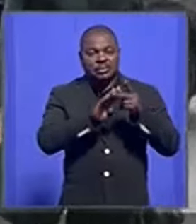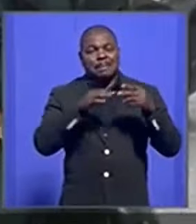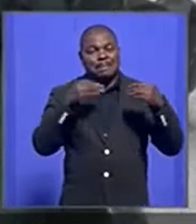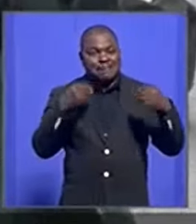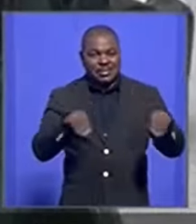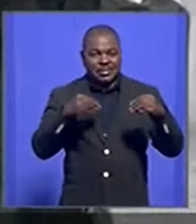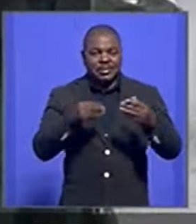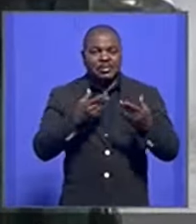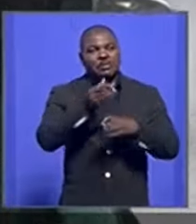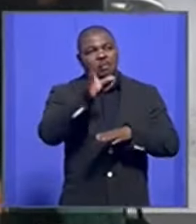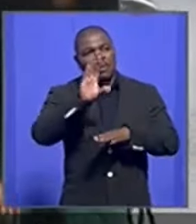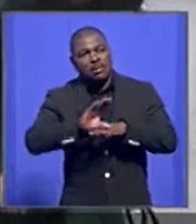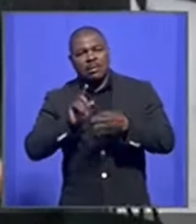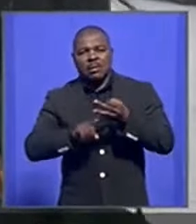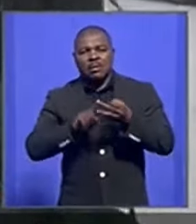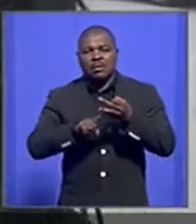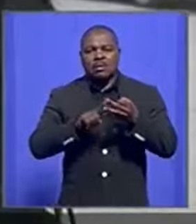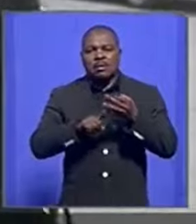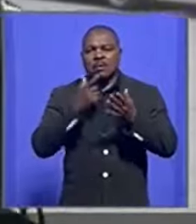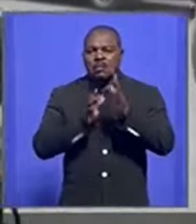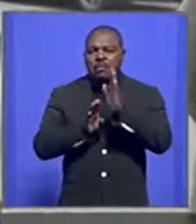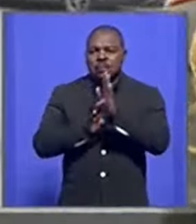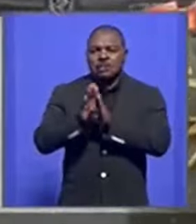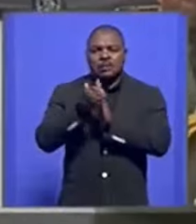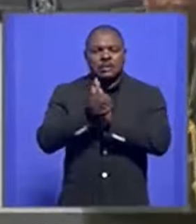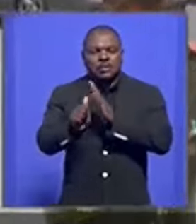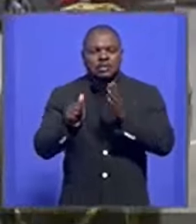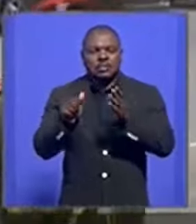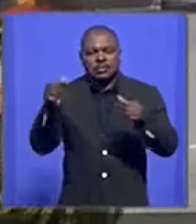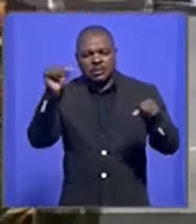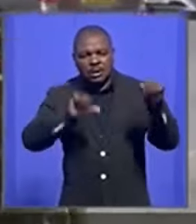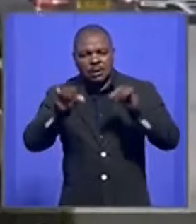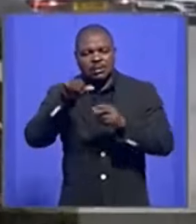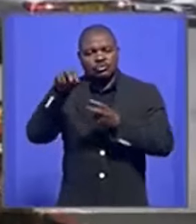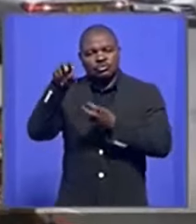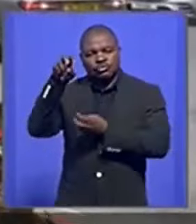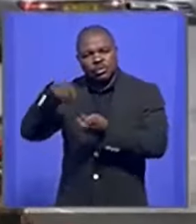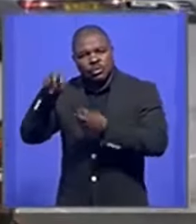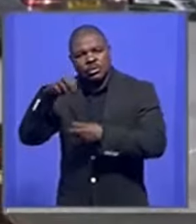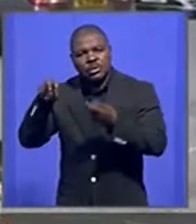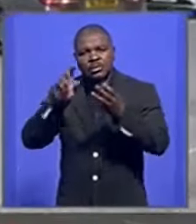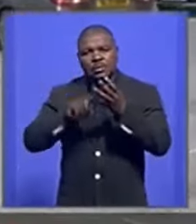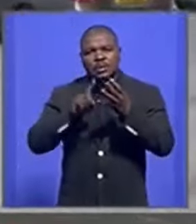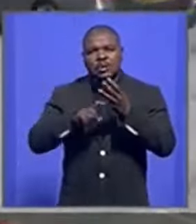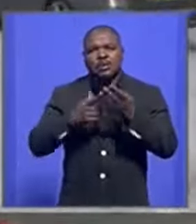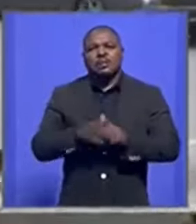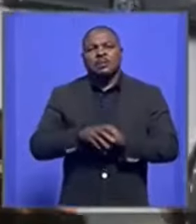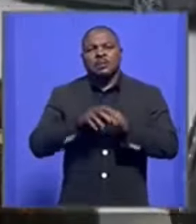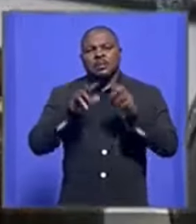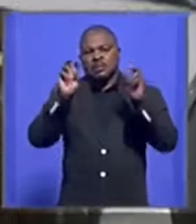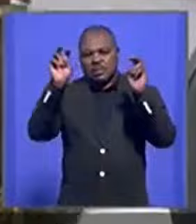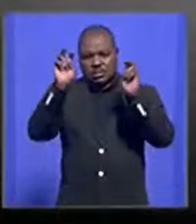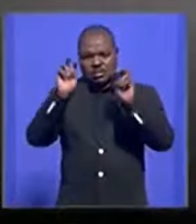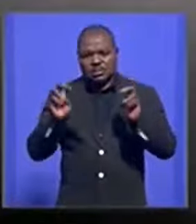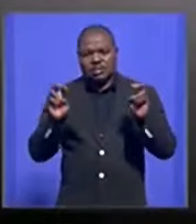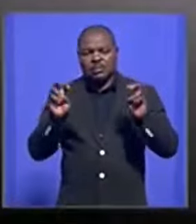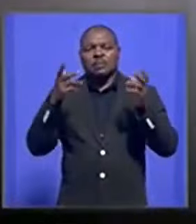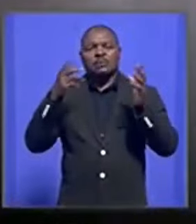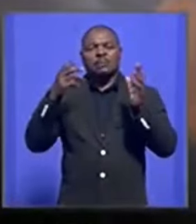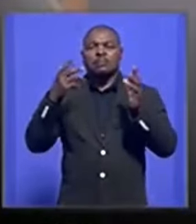dikgwebo, dipeeletso, tlhabololo ya dinonofo, saense, bojanala le tlhabololo ya go fetlhiwa go go sa gobeleleng